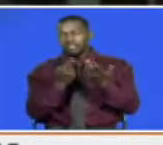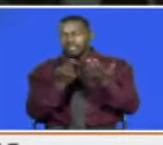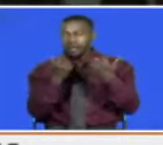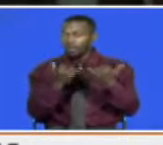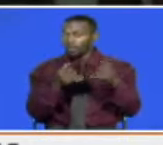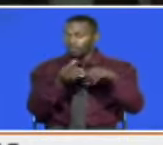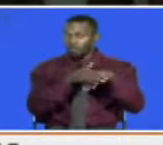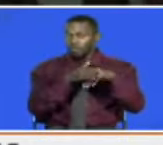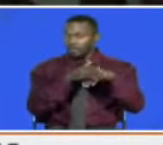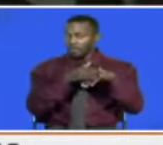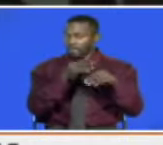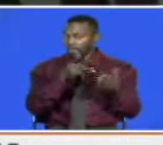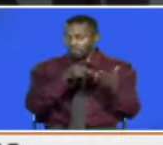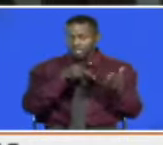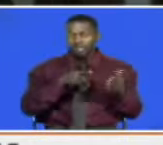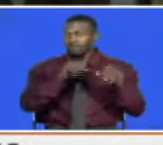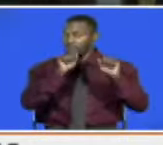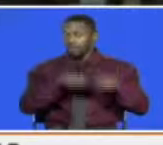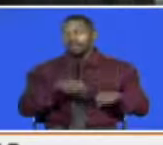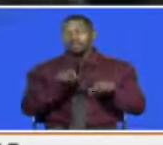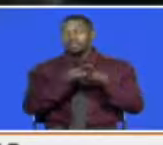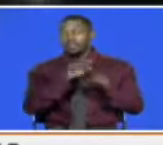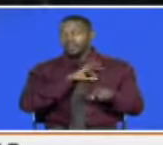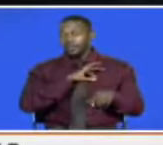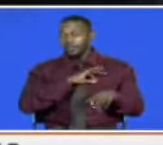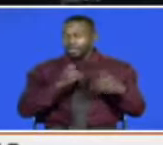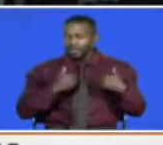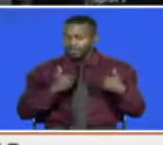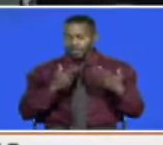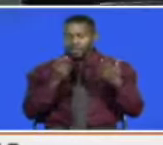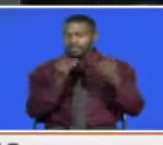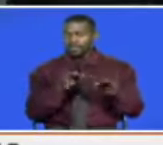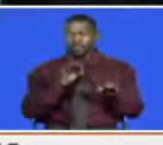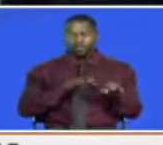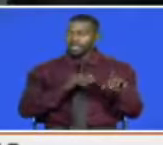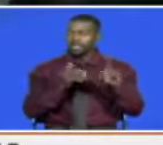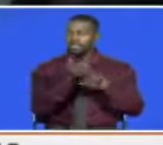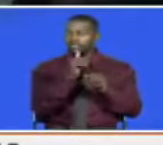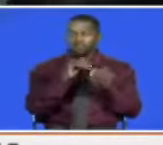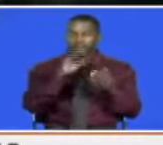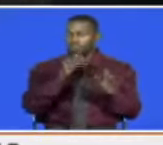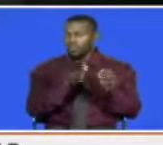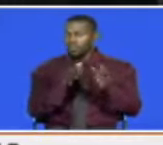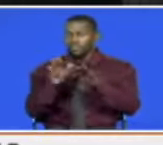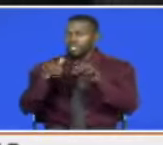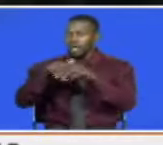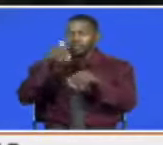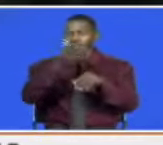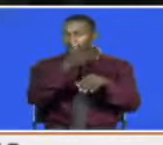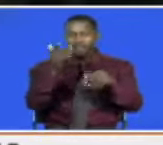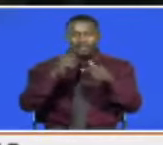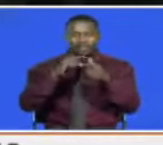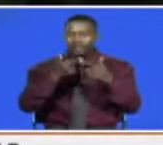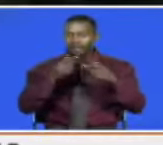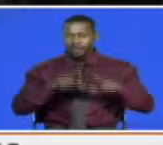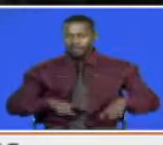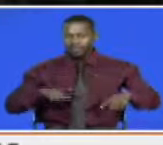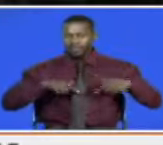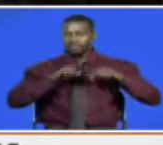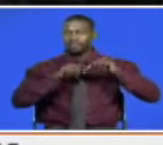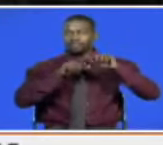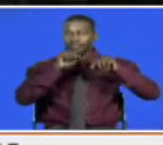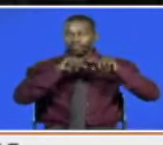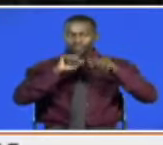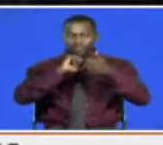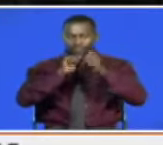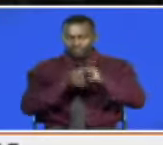ni mpira inalipa, na wakipata hizo chances, I think itakuwa better kwa maisha yao. Tumelearn as